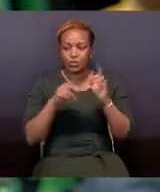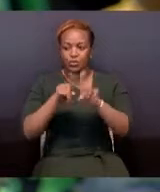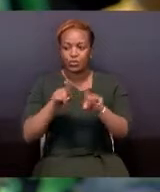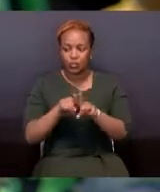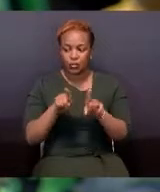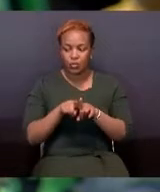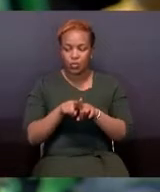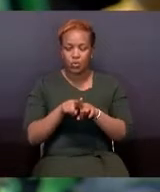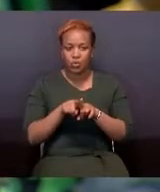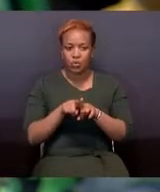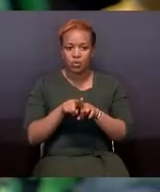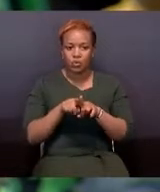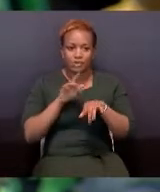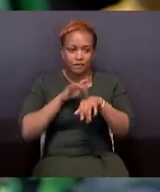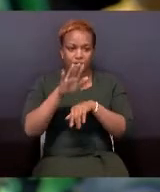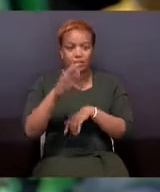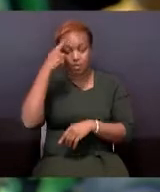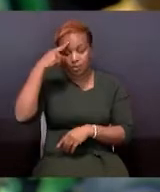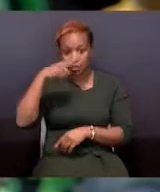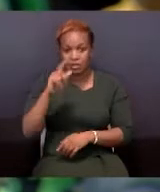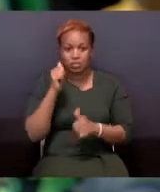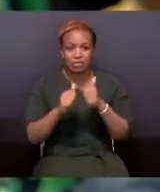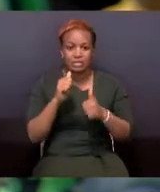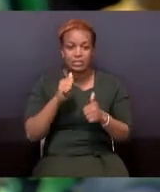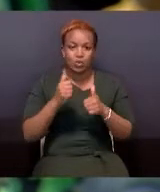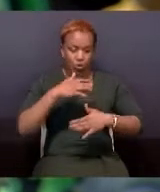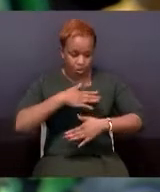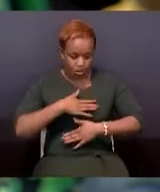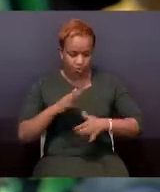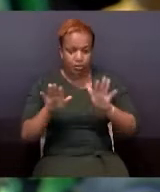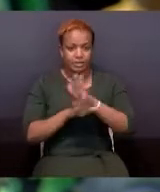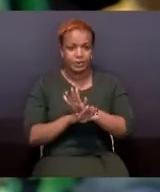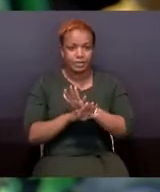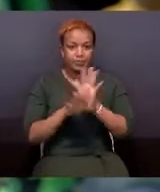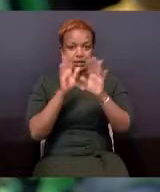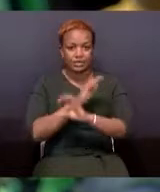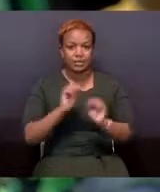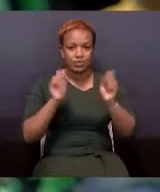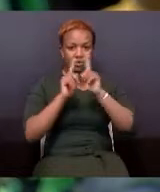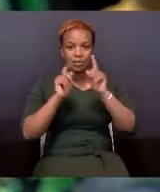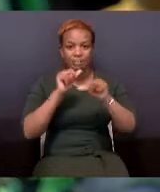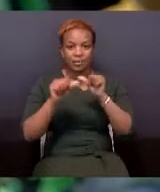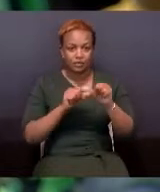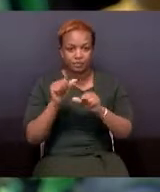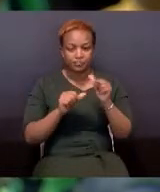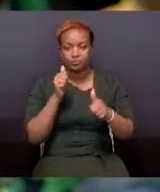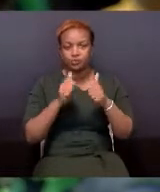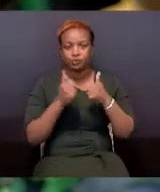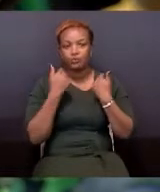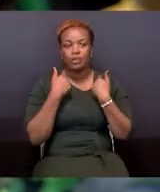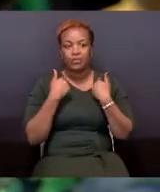youth themselves to influence policies that His Excellency, the Deputy President, was talking about, taking their rightful